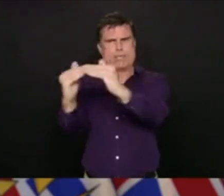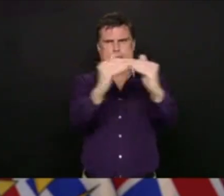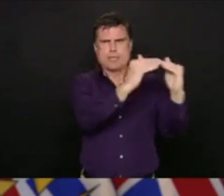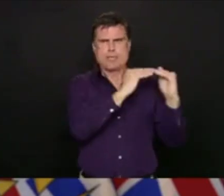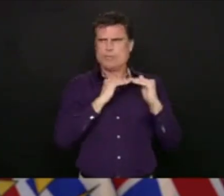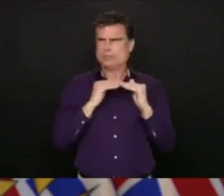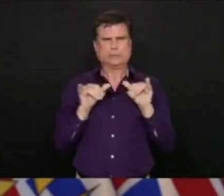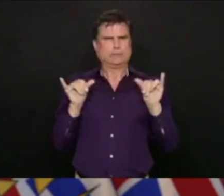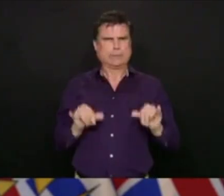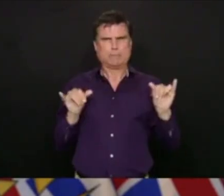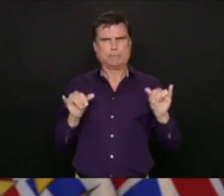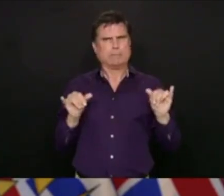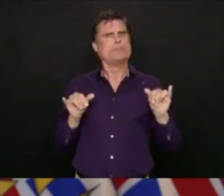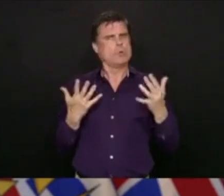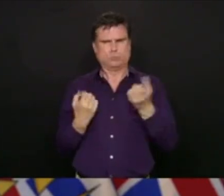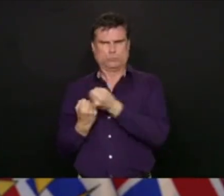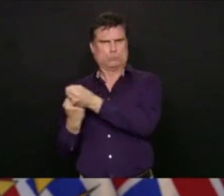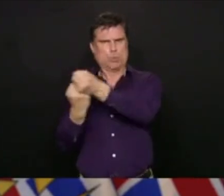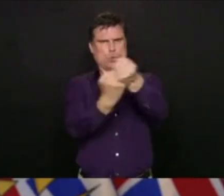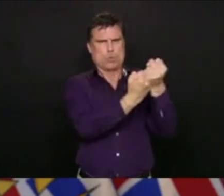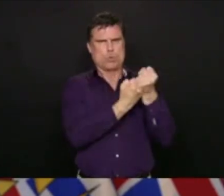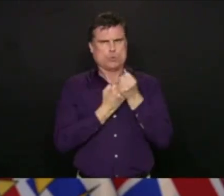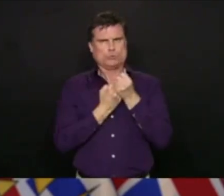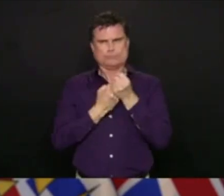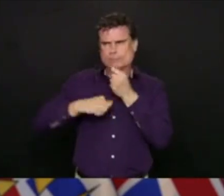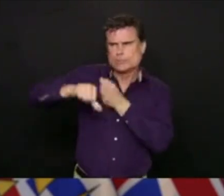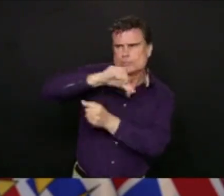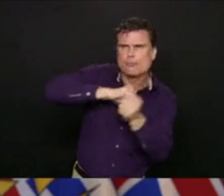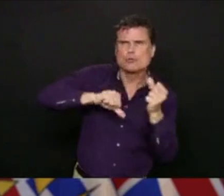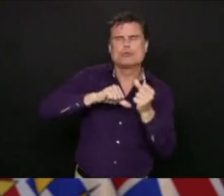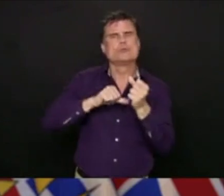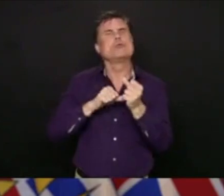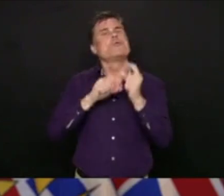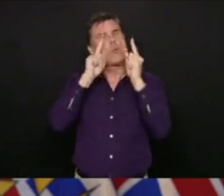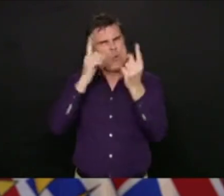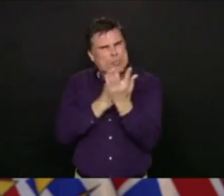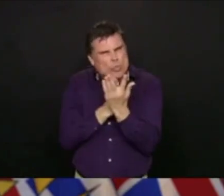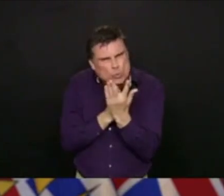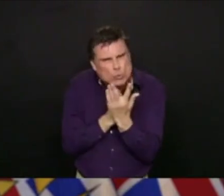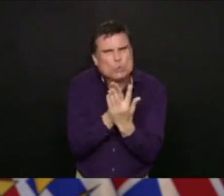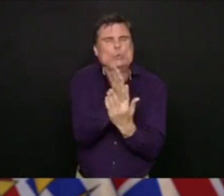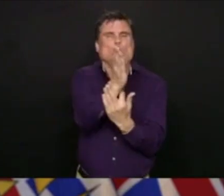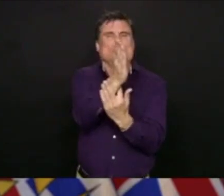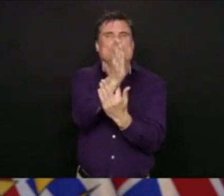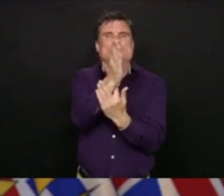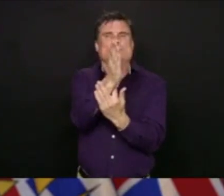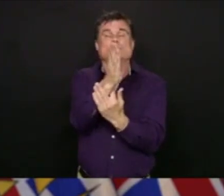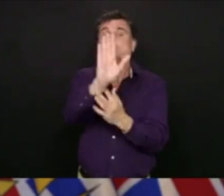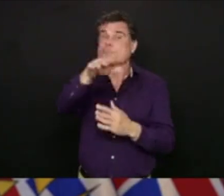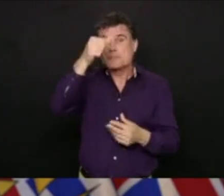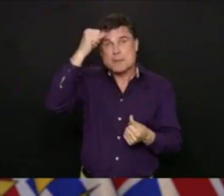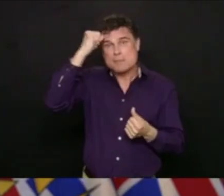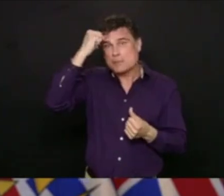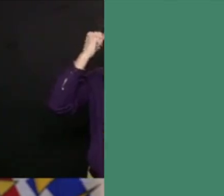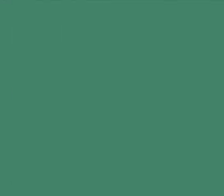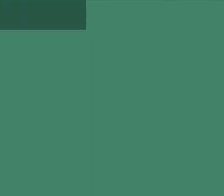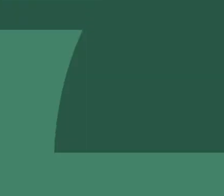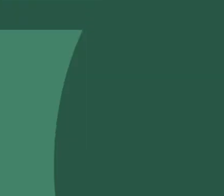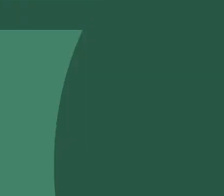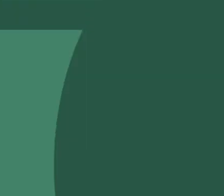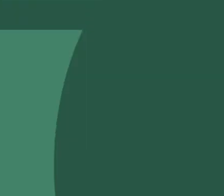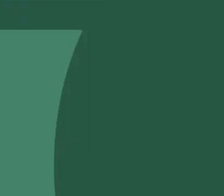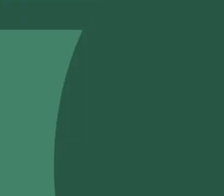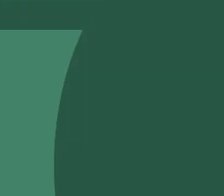on all of us to continue to be kind to each other, to be calm as we make our way through this, and to stay safe.